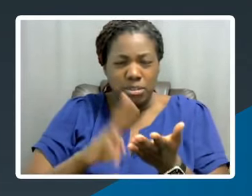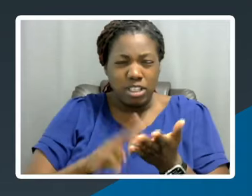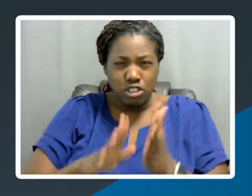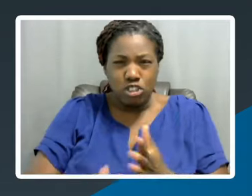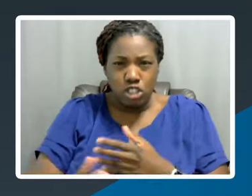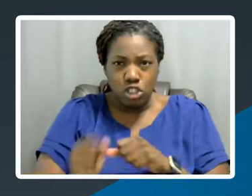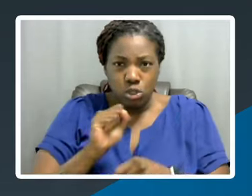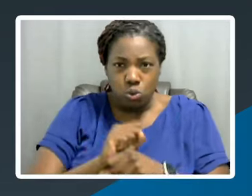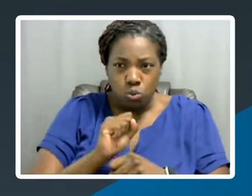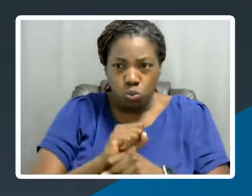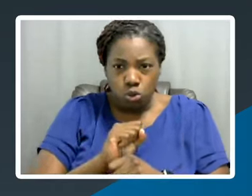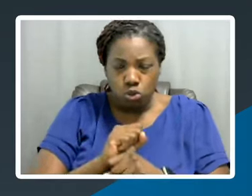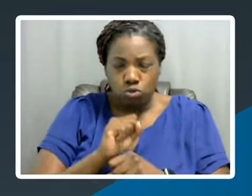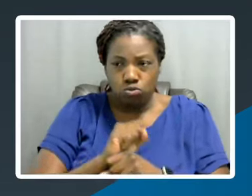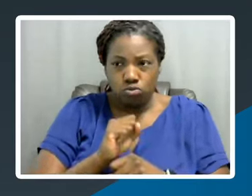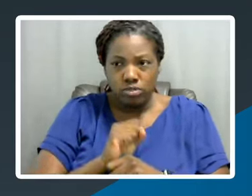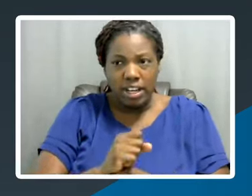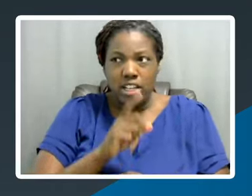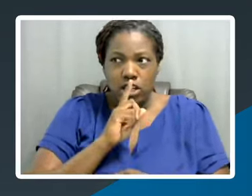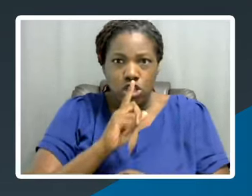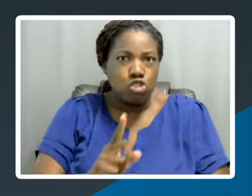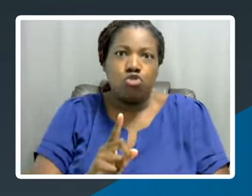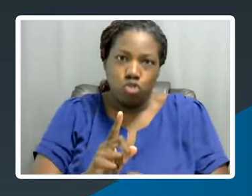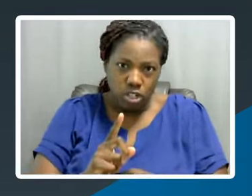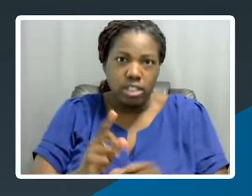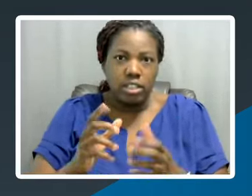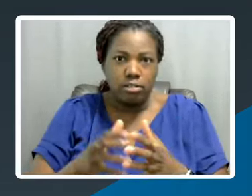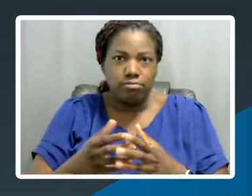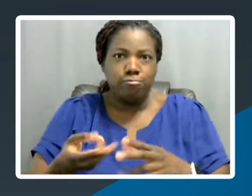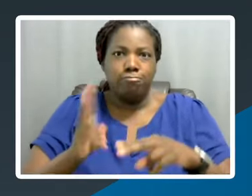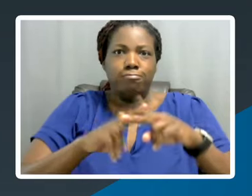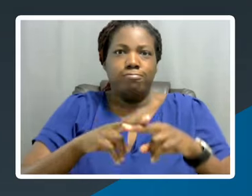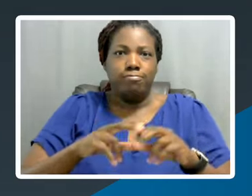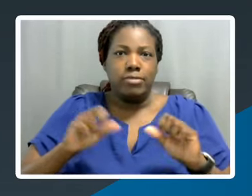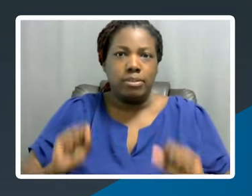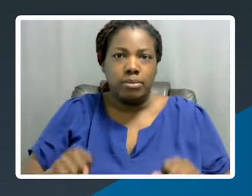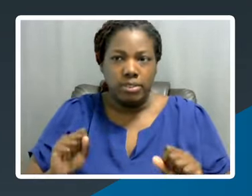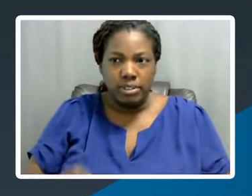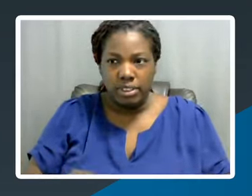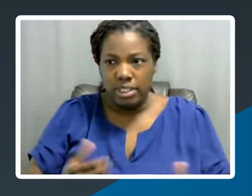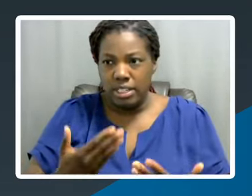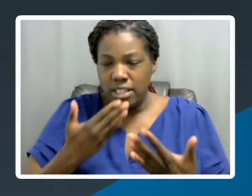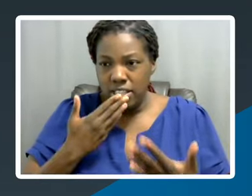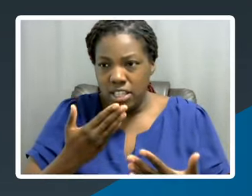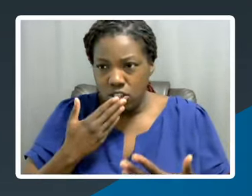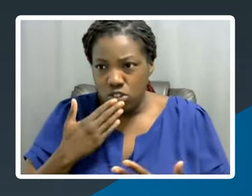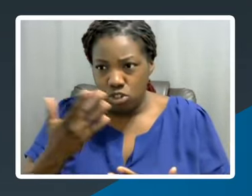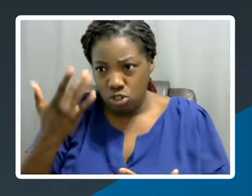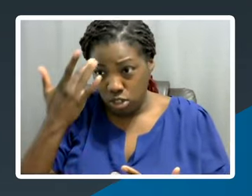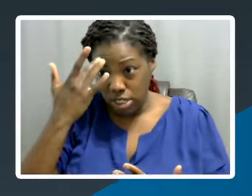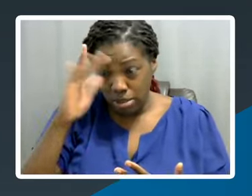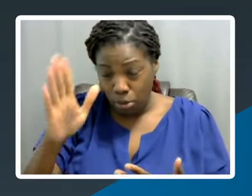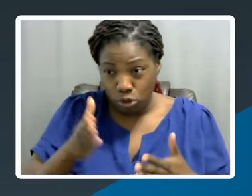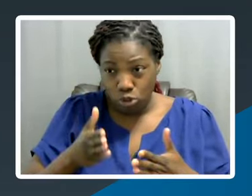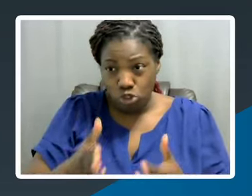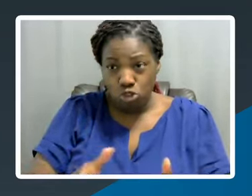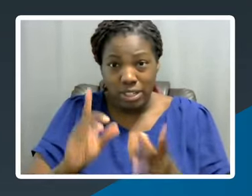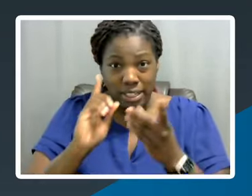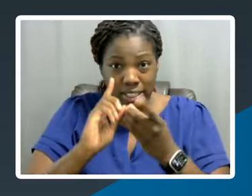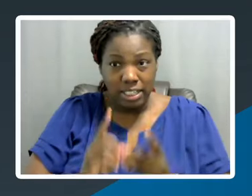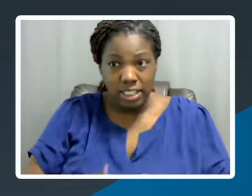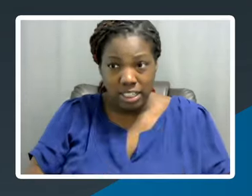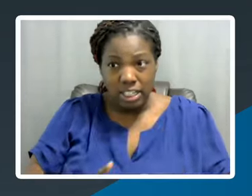helped to increase our capacity. A very special thanks to Linder Global Events, Spark Street Digital, and our Joyful